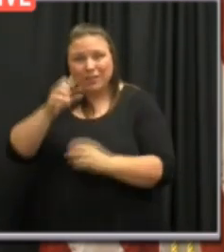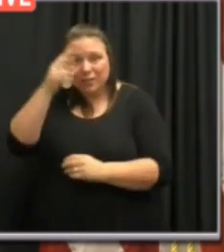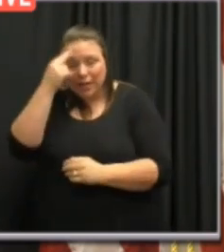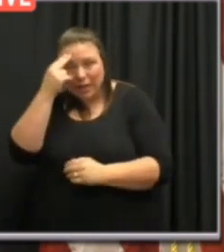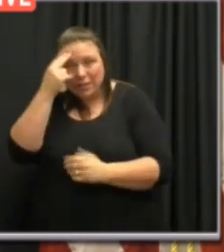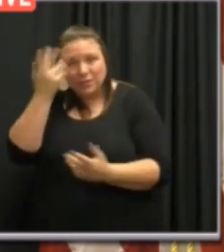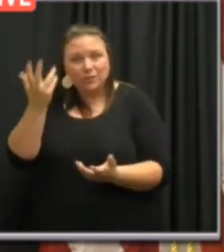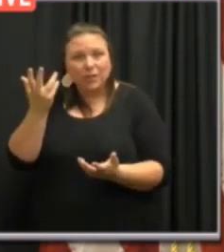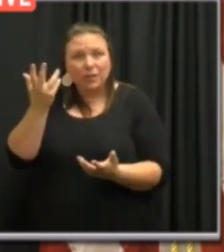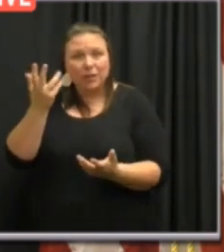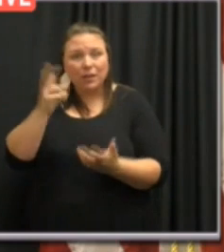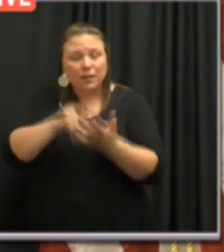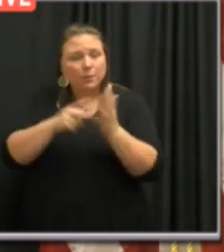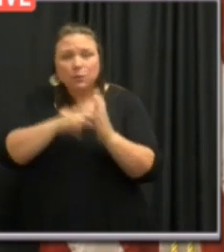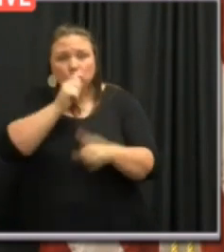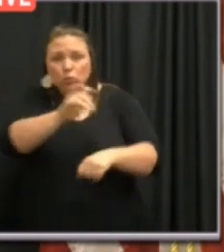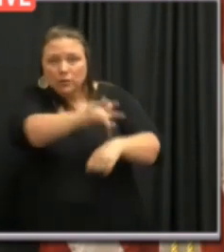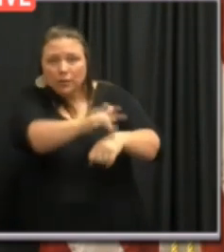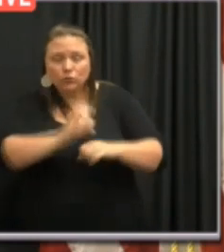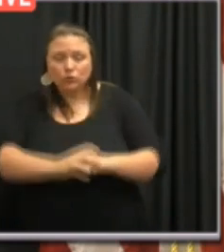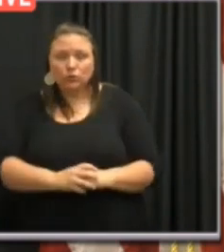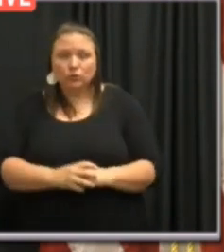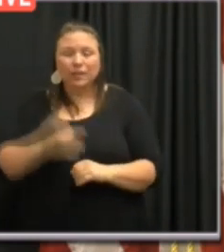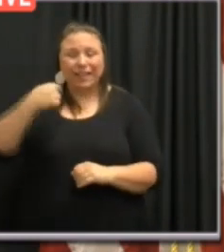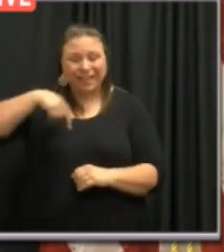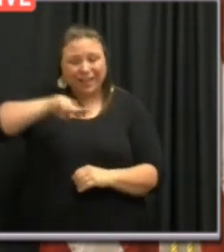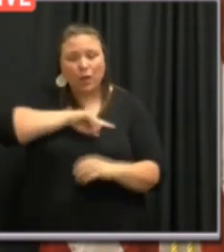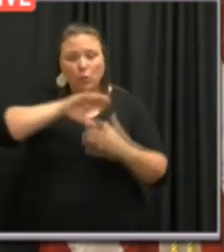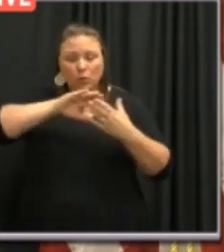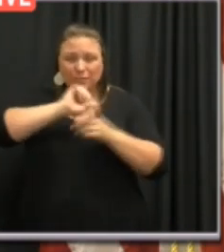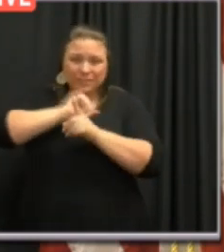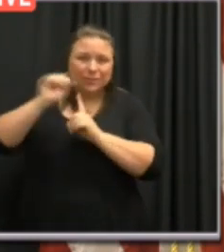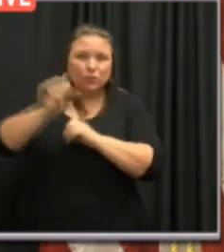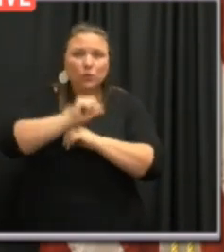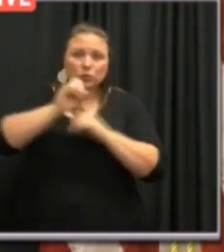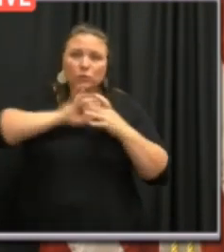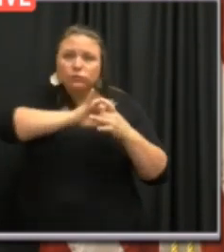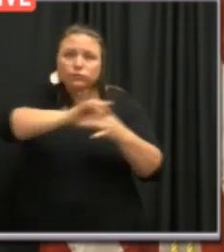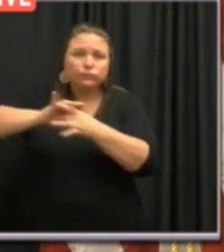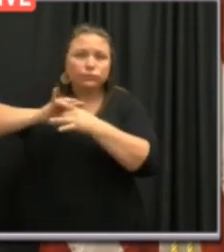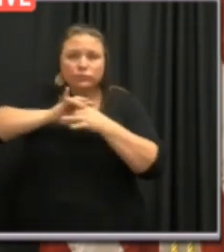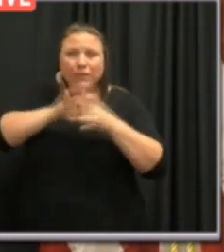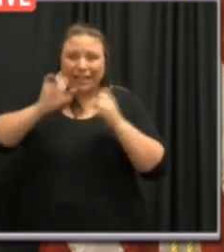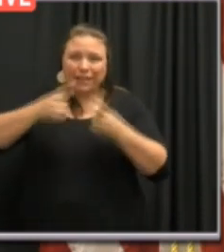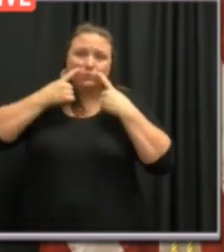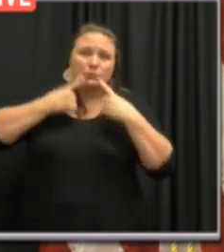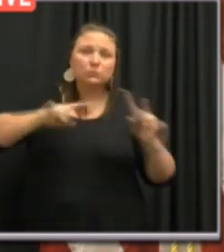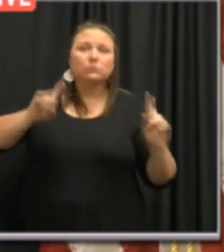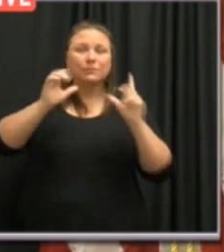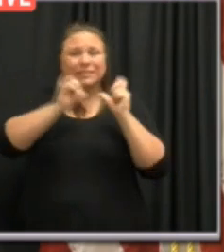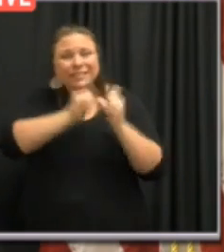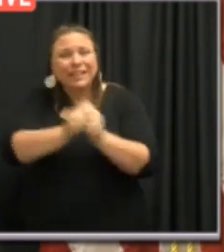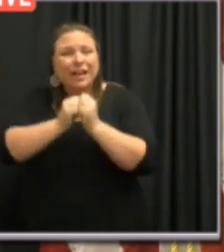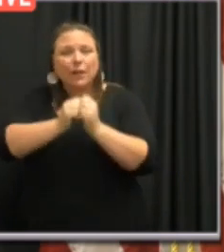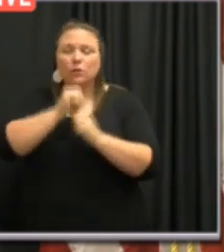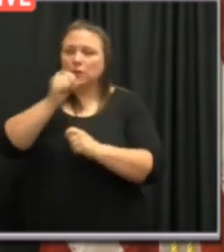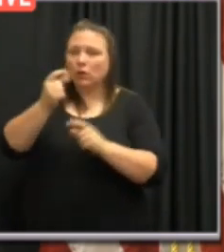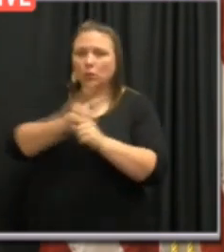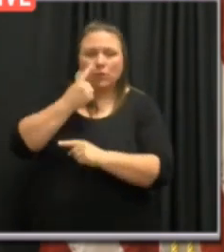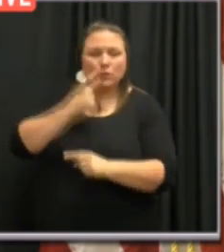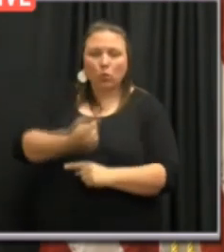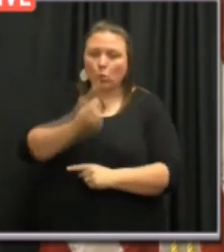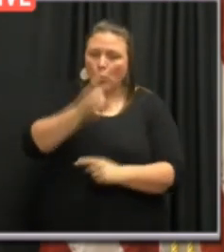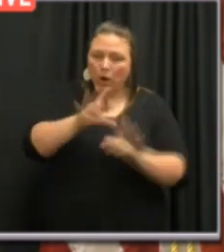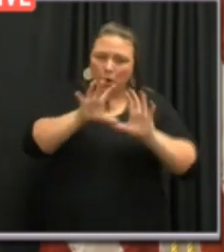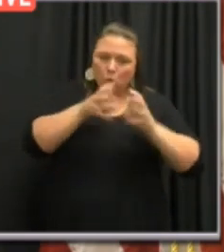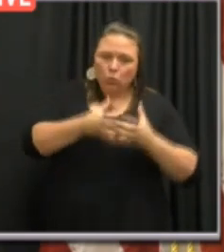efforts. We are in a situation together. We can, as neighbors, make it work, and it's inappropriate for one